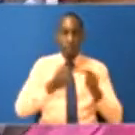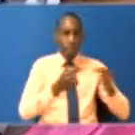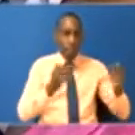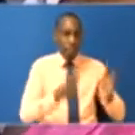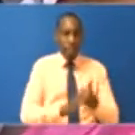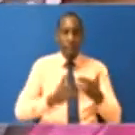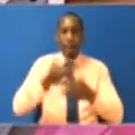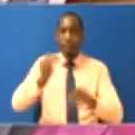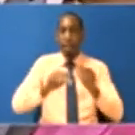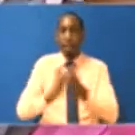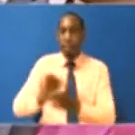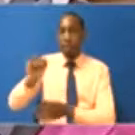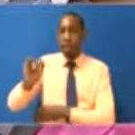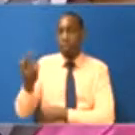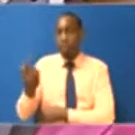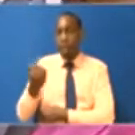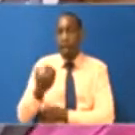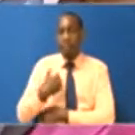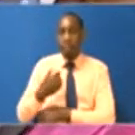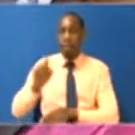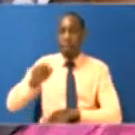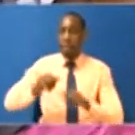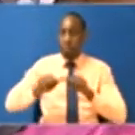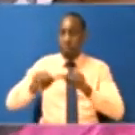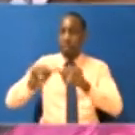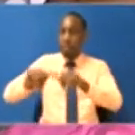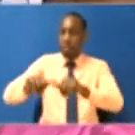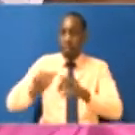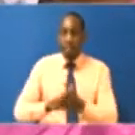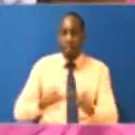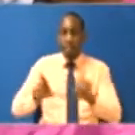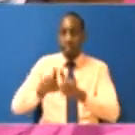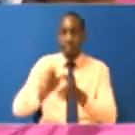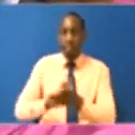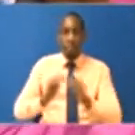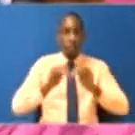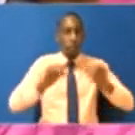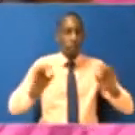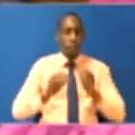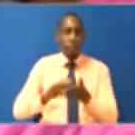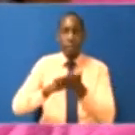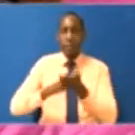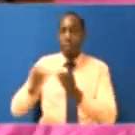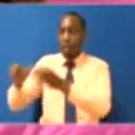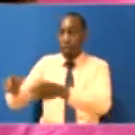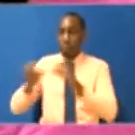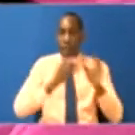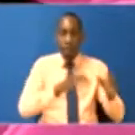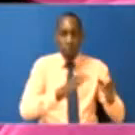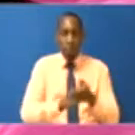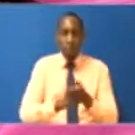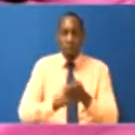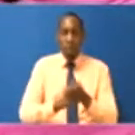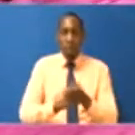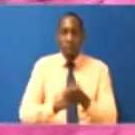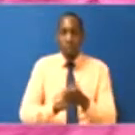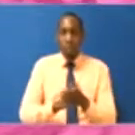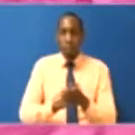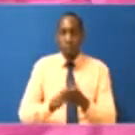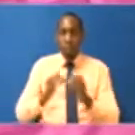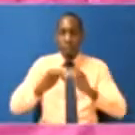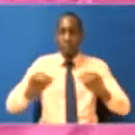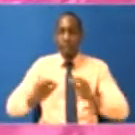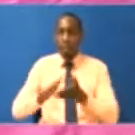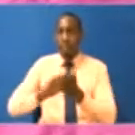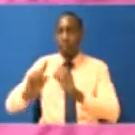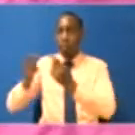after the election we'll have one county that we must remain in and let us also not be divided in terms of parties let's not be divided in terms of tribe